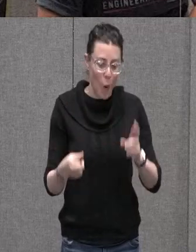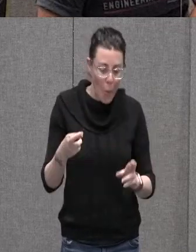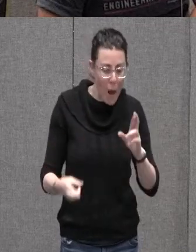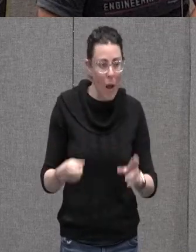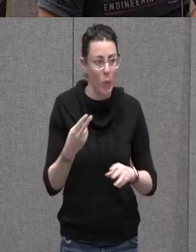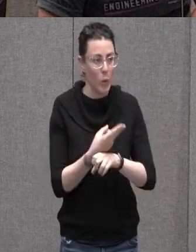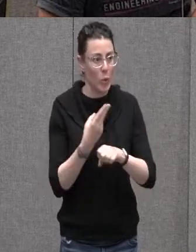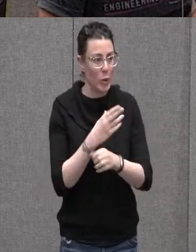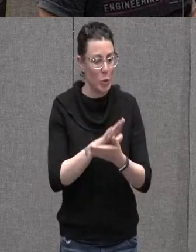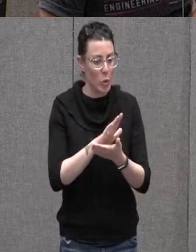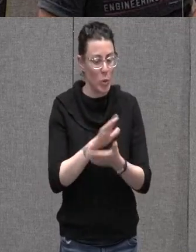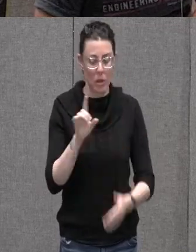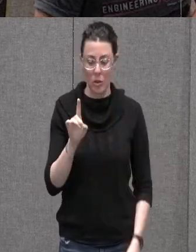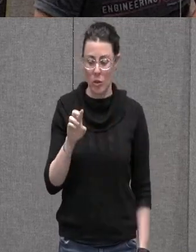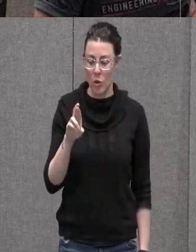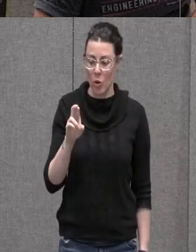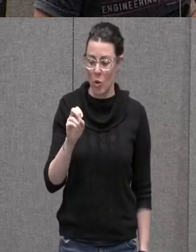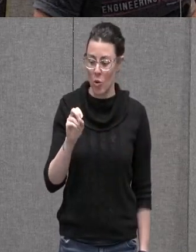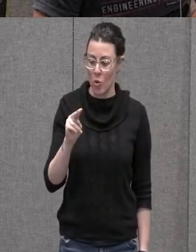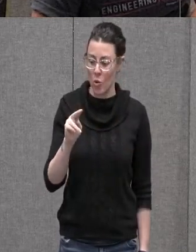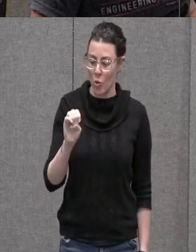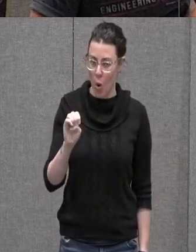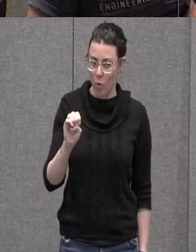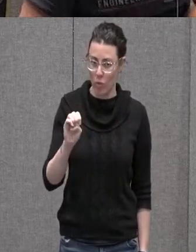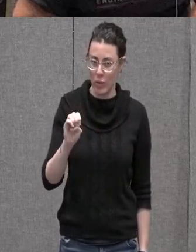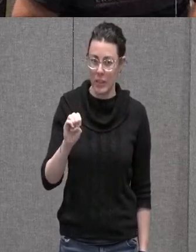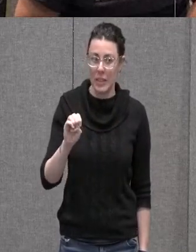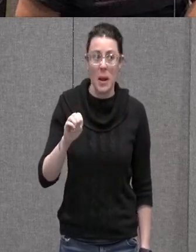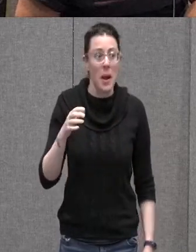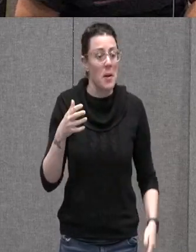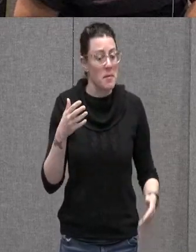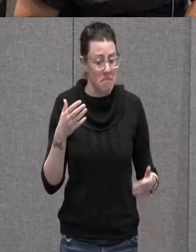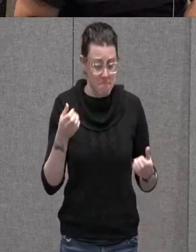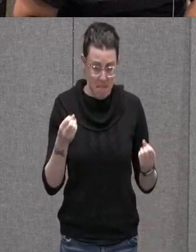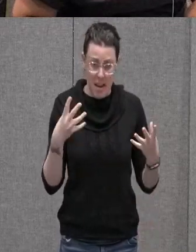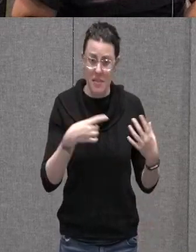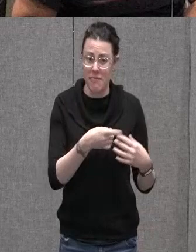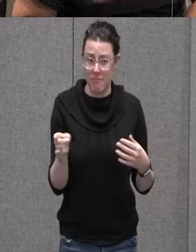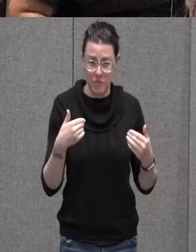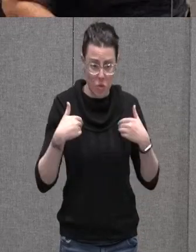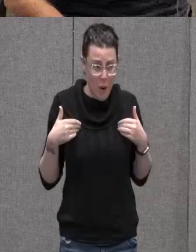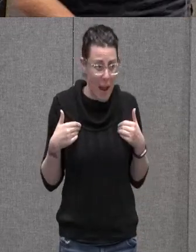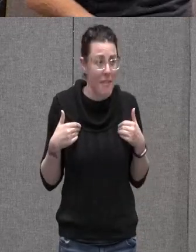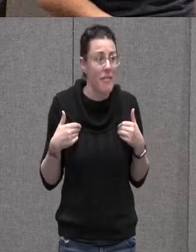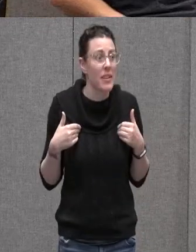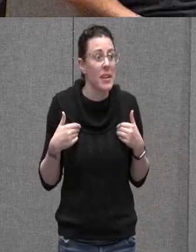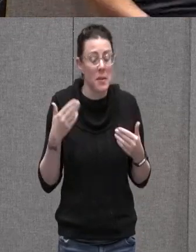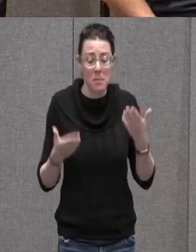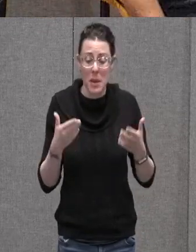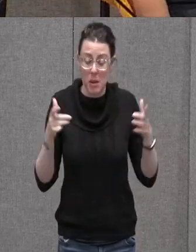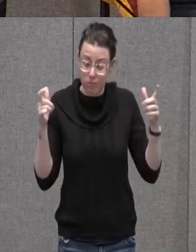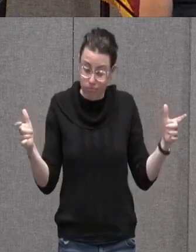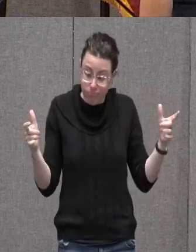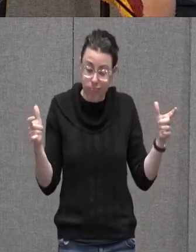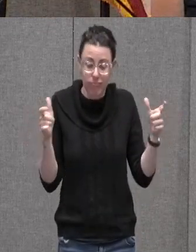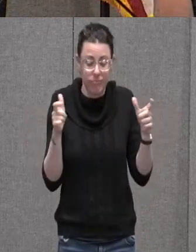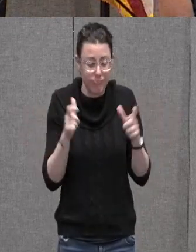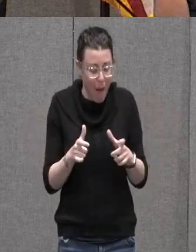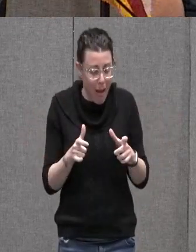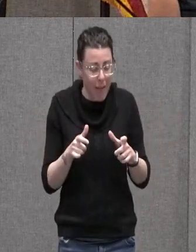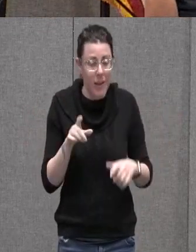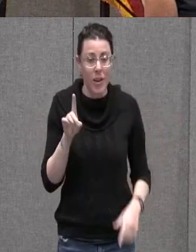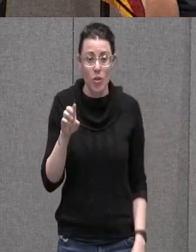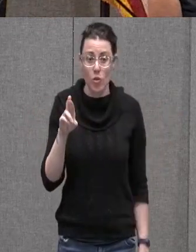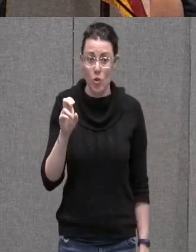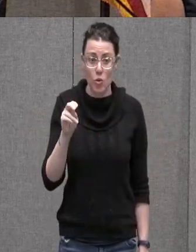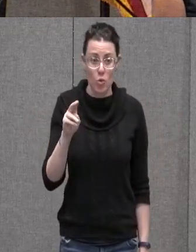of you at home have drones, and they might be this big, and they might be bigger or smaller. And you know, drones are being used quite often